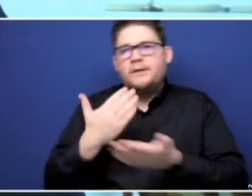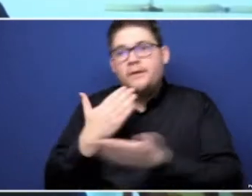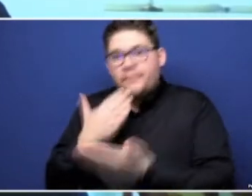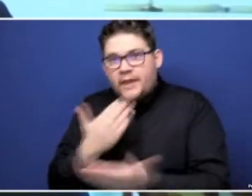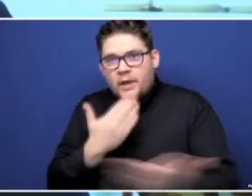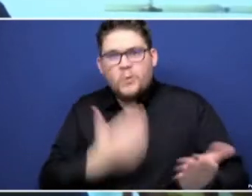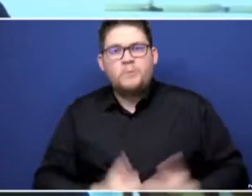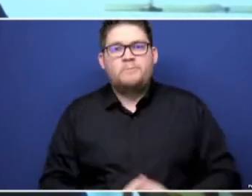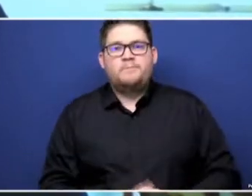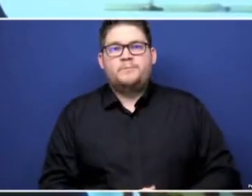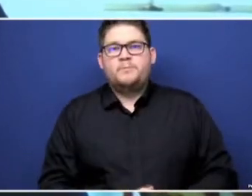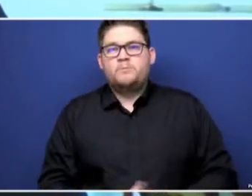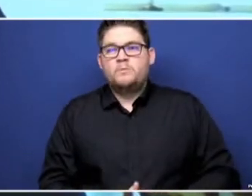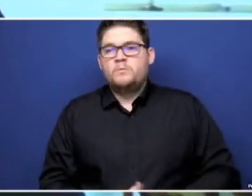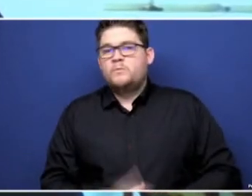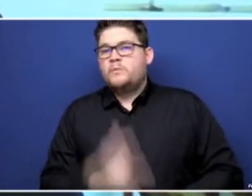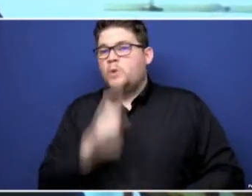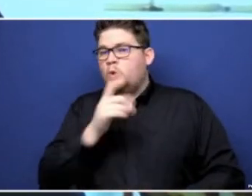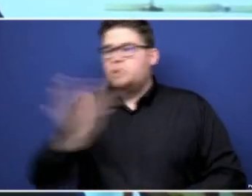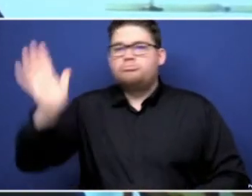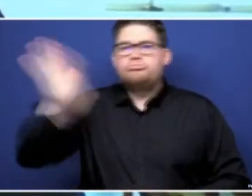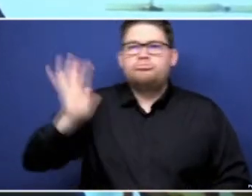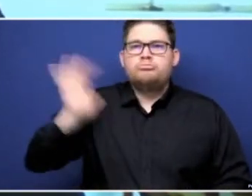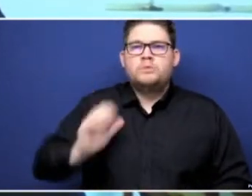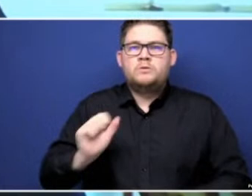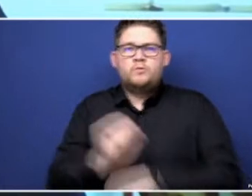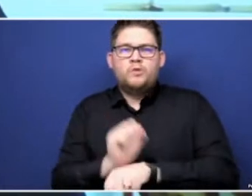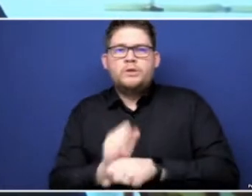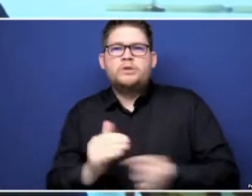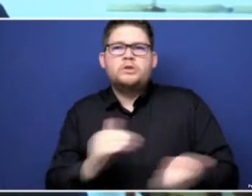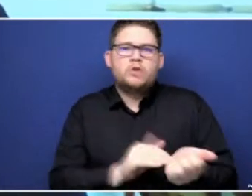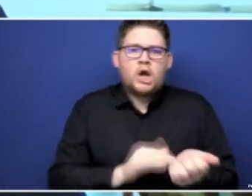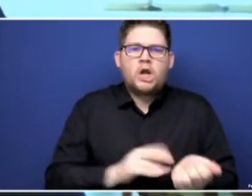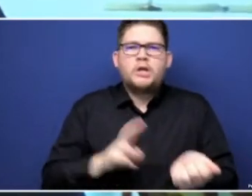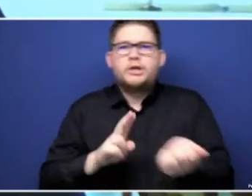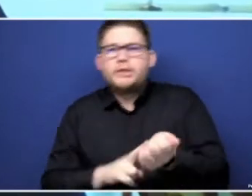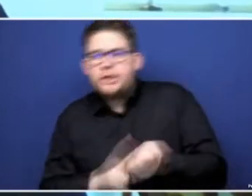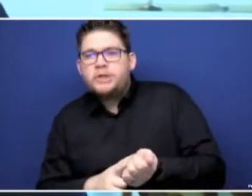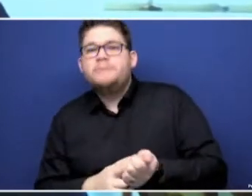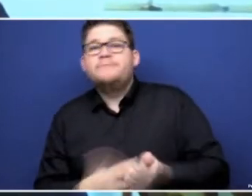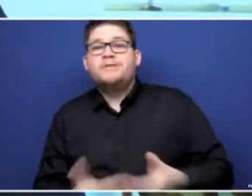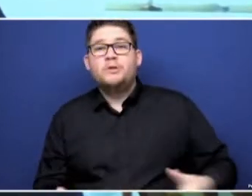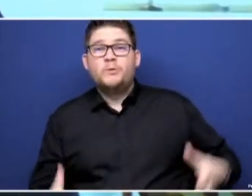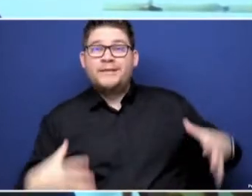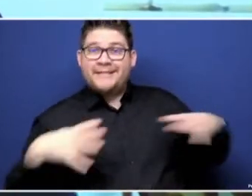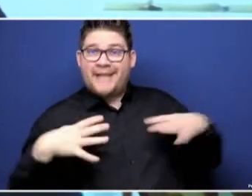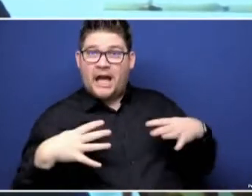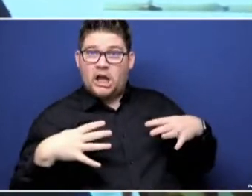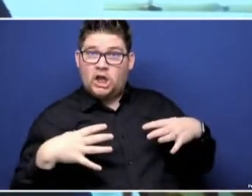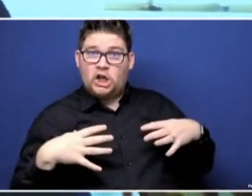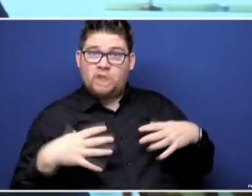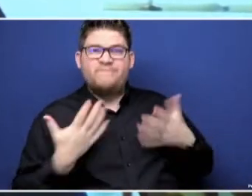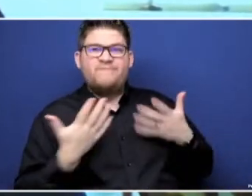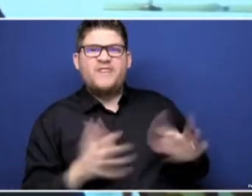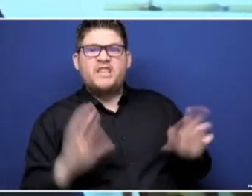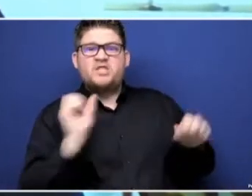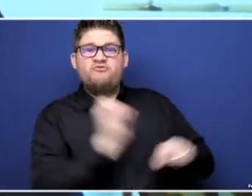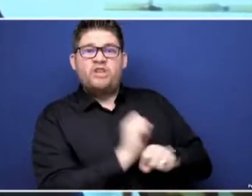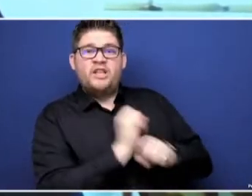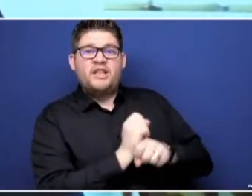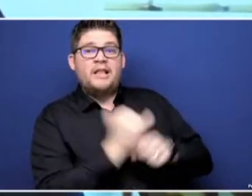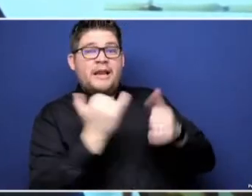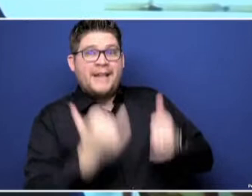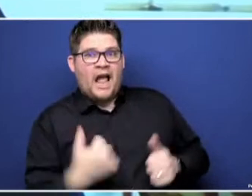to actually help us with the vaccination. I know our health authorities are partnering with first responders who have